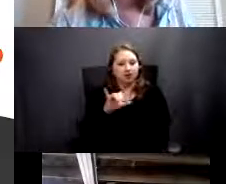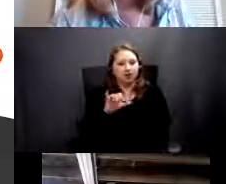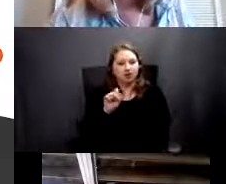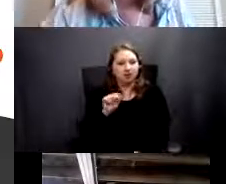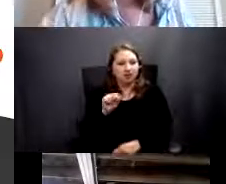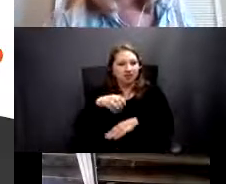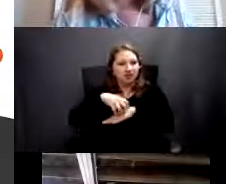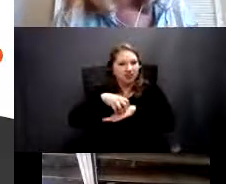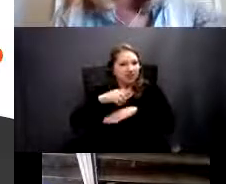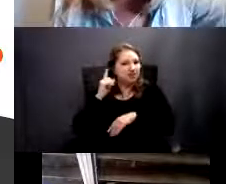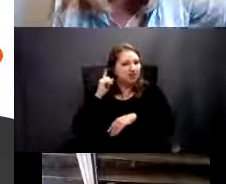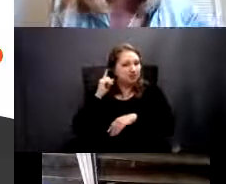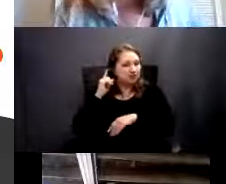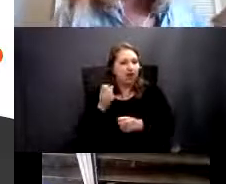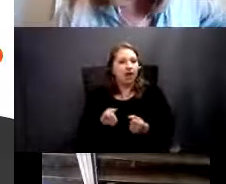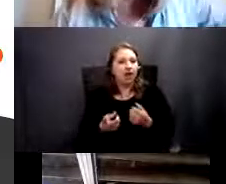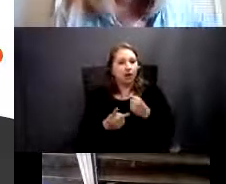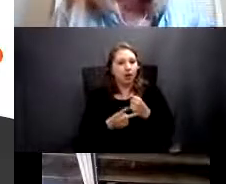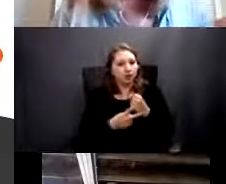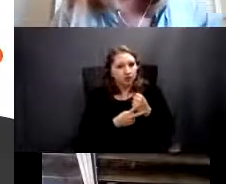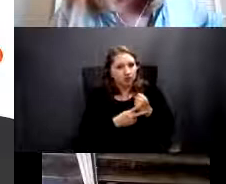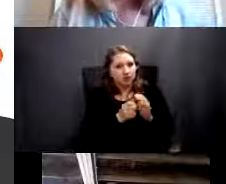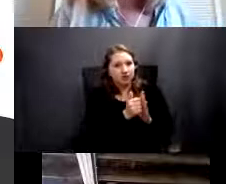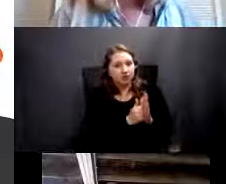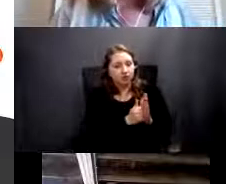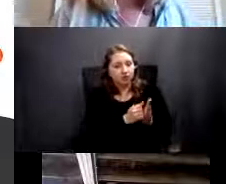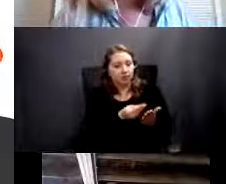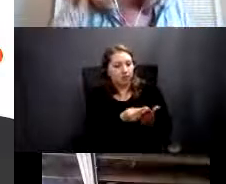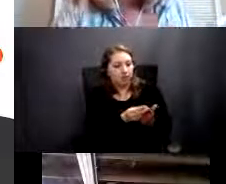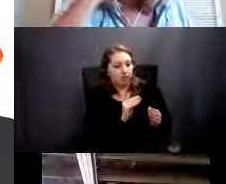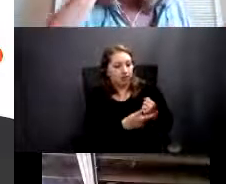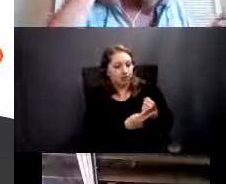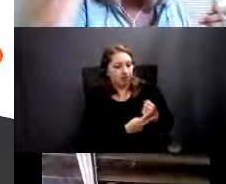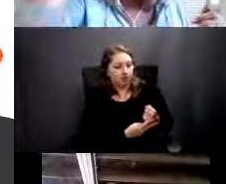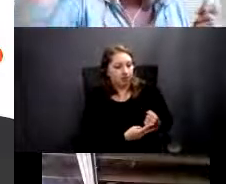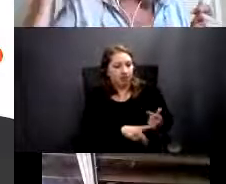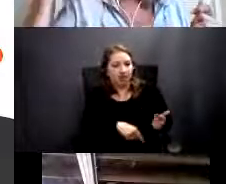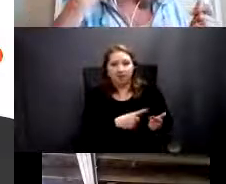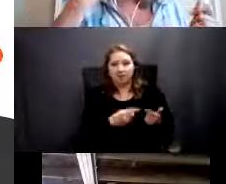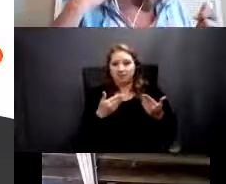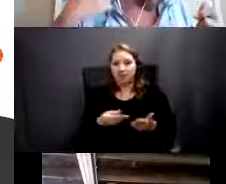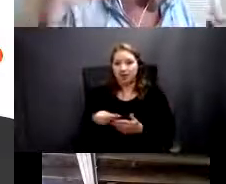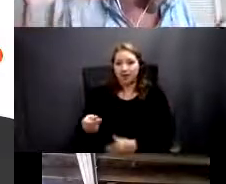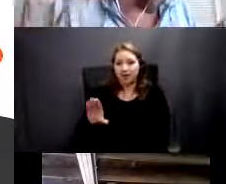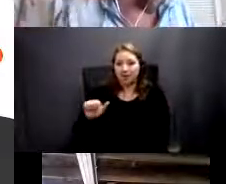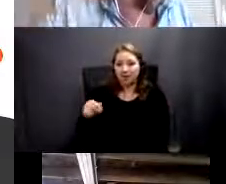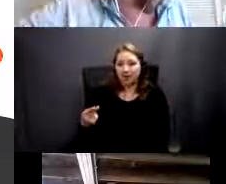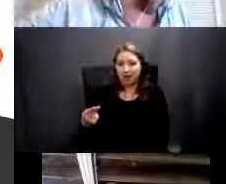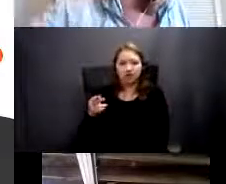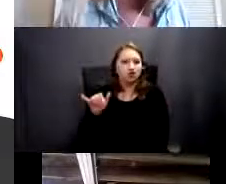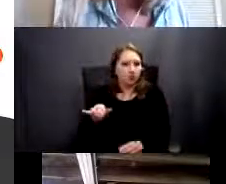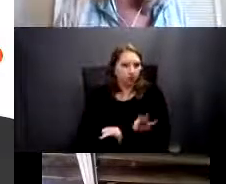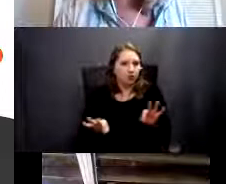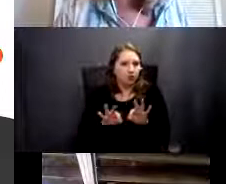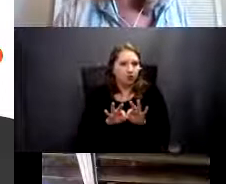savings account and be able to pay cash for all of that was worth it to me, rather than having all of my money go to